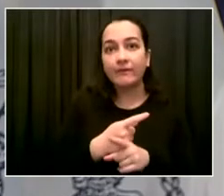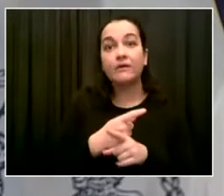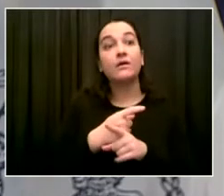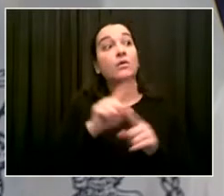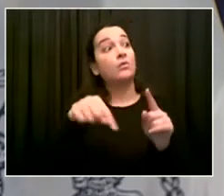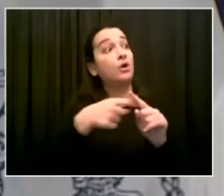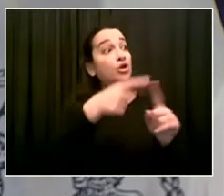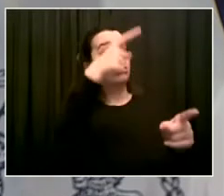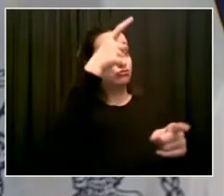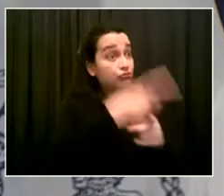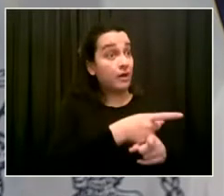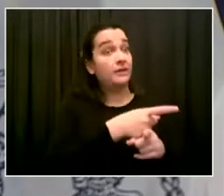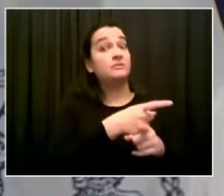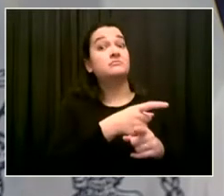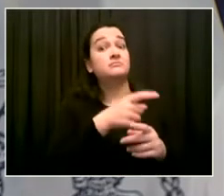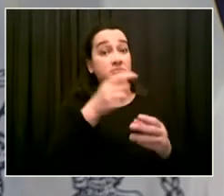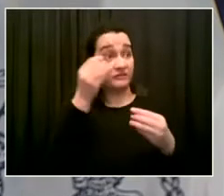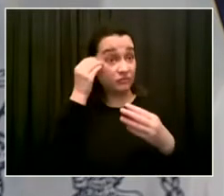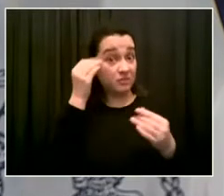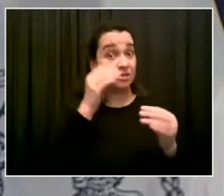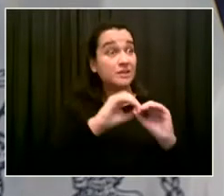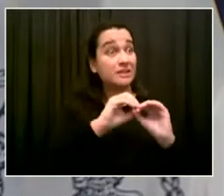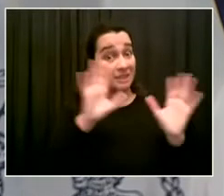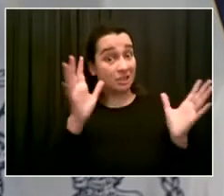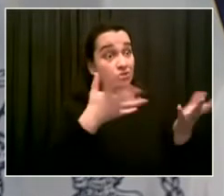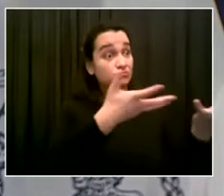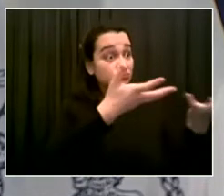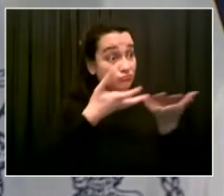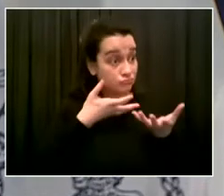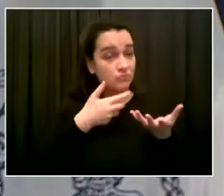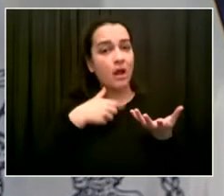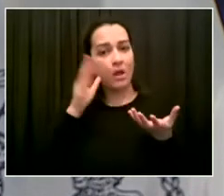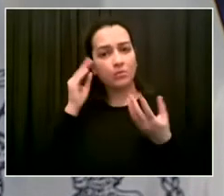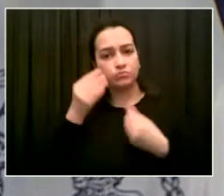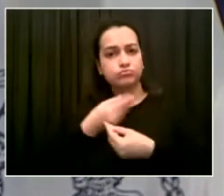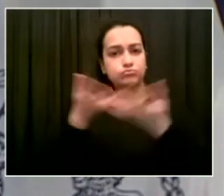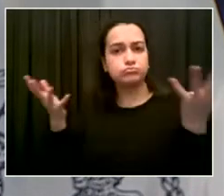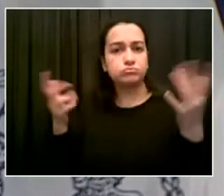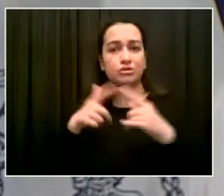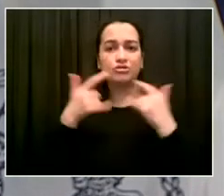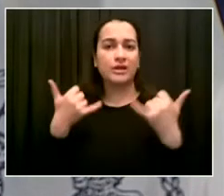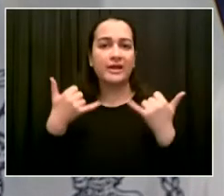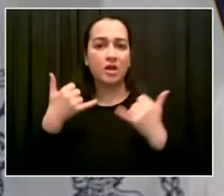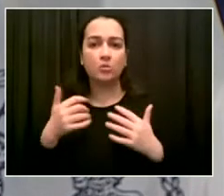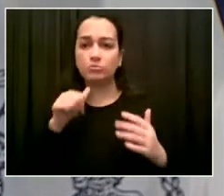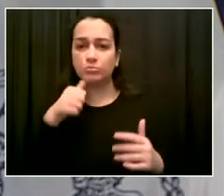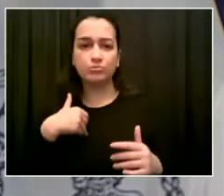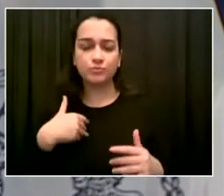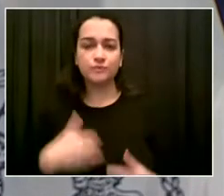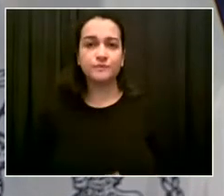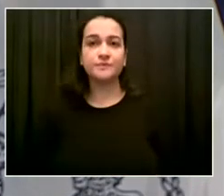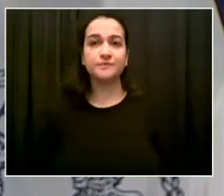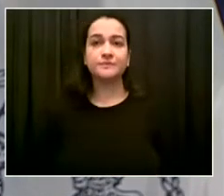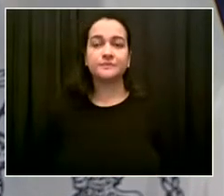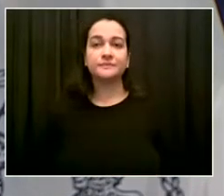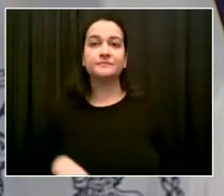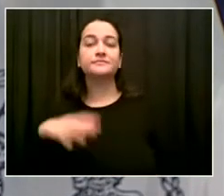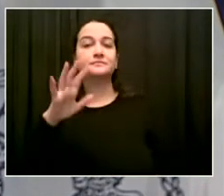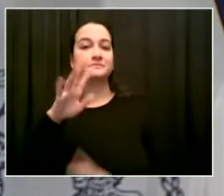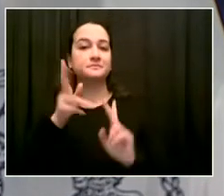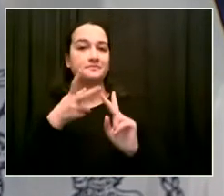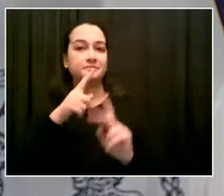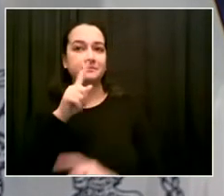All right, so there's still no deadline there for putting out that information. Why won't you set one? And then on a separate